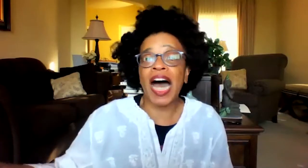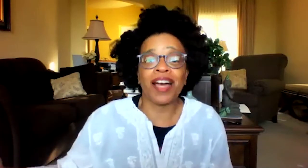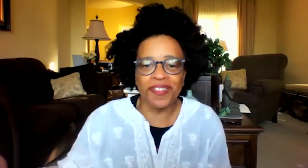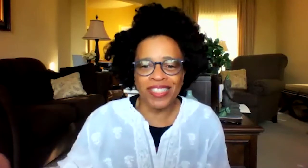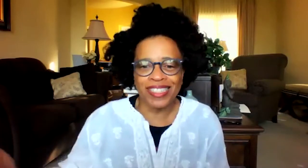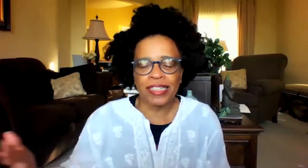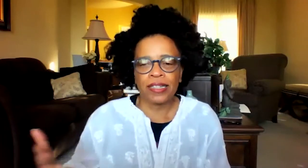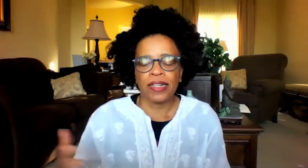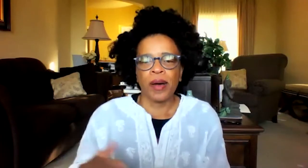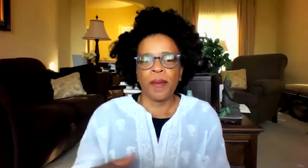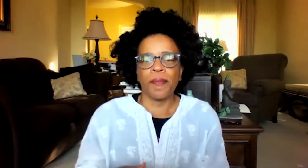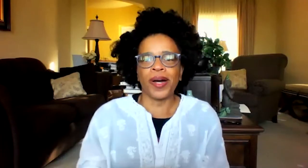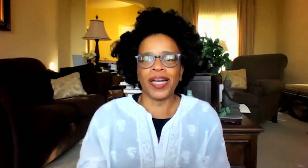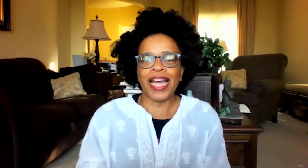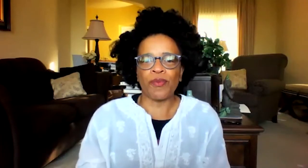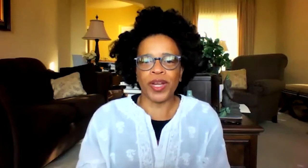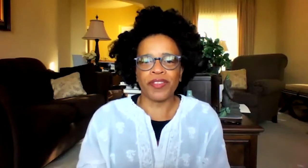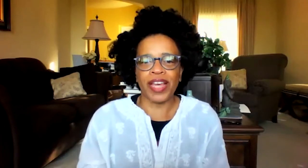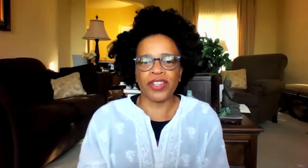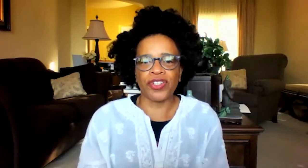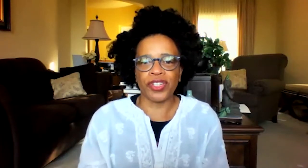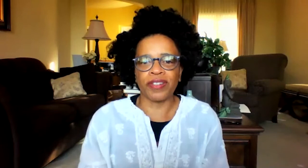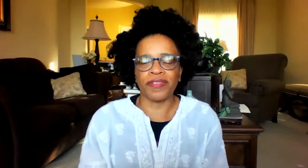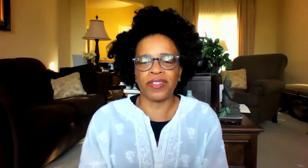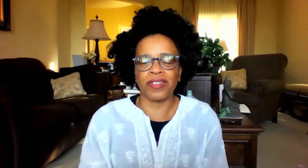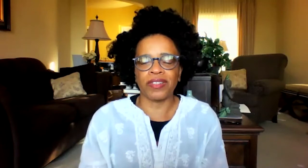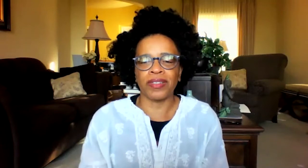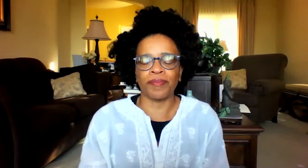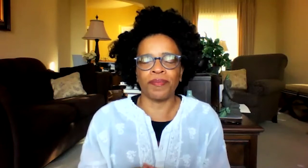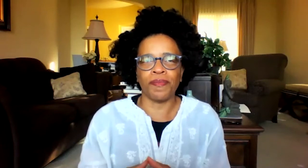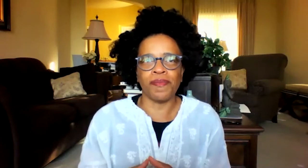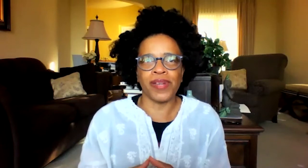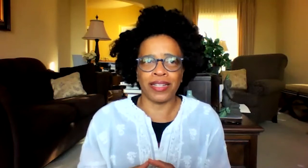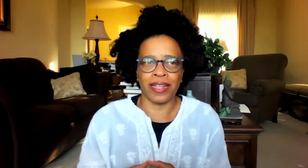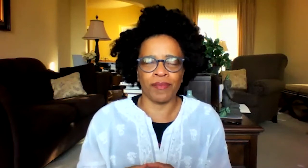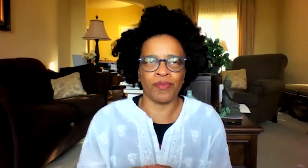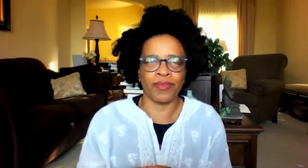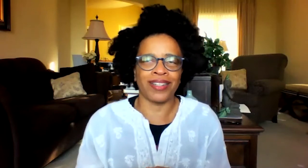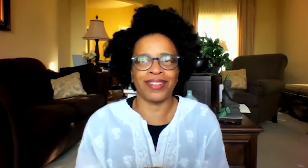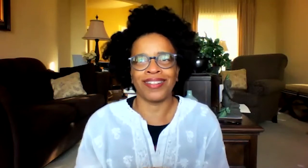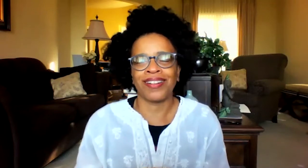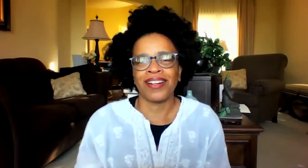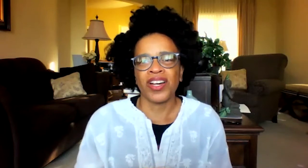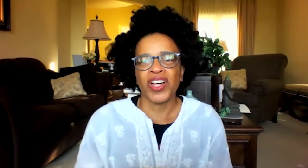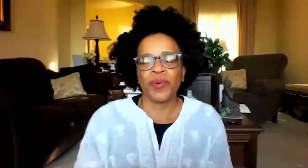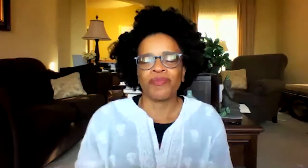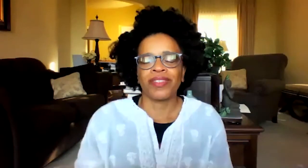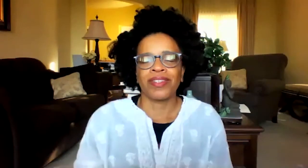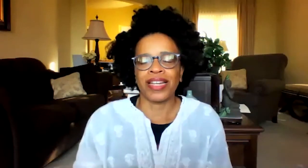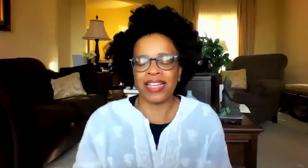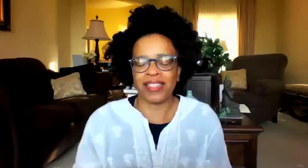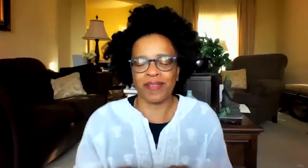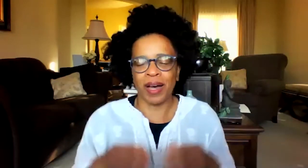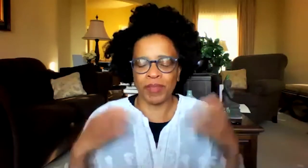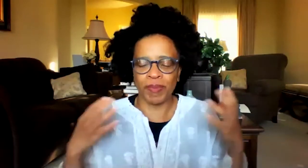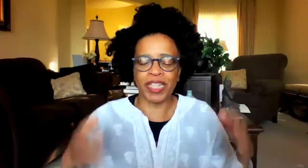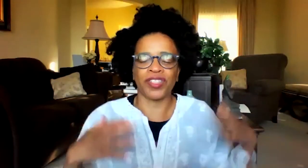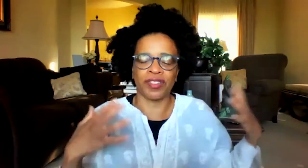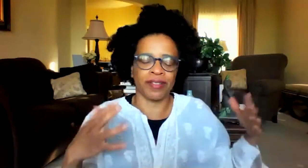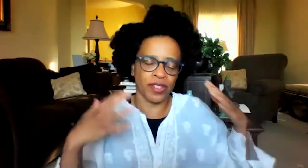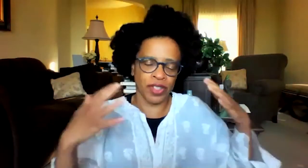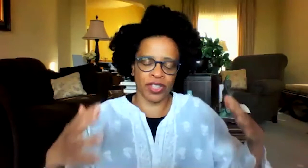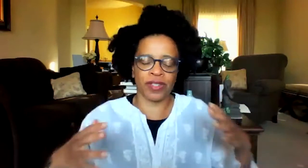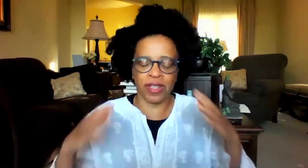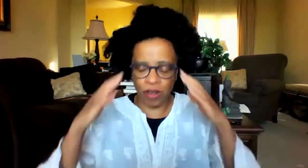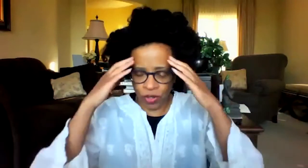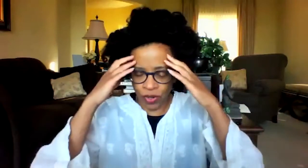maybe 5. But with that shift, and I guess I'm speaking